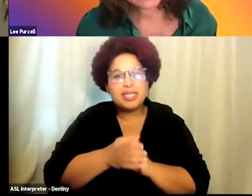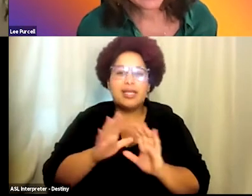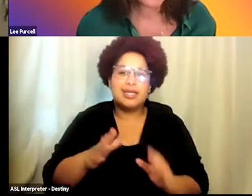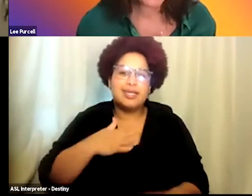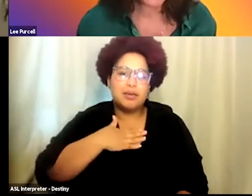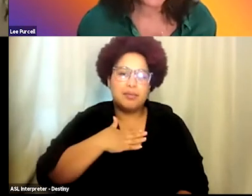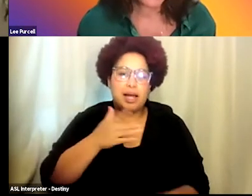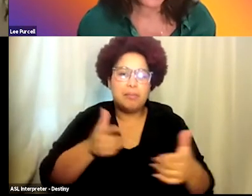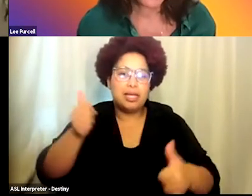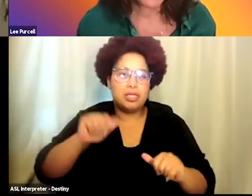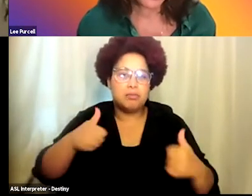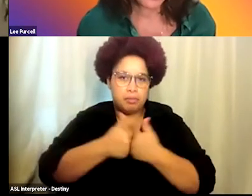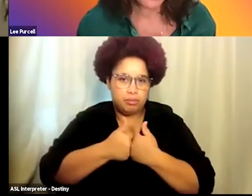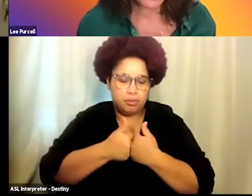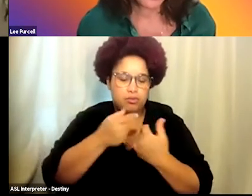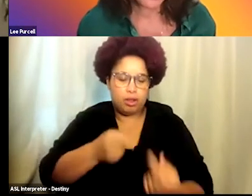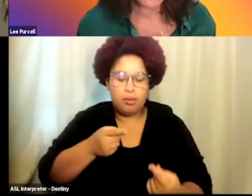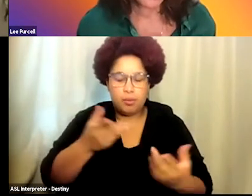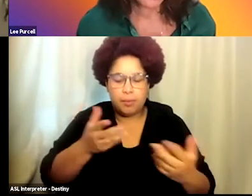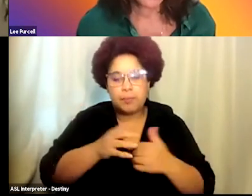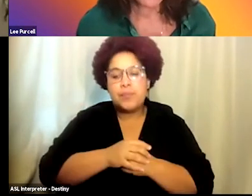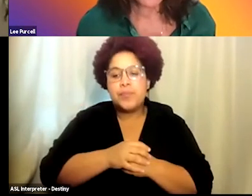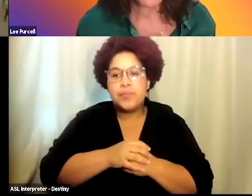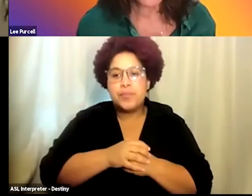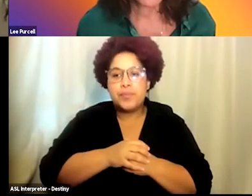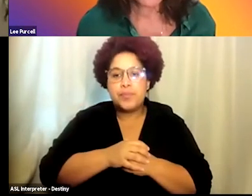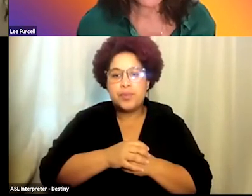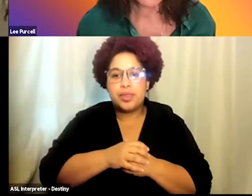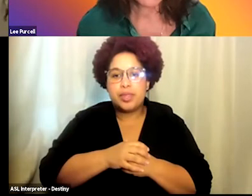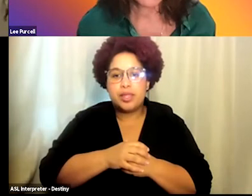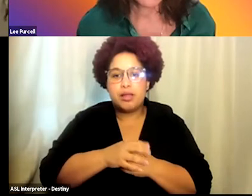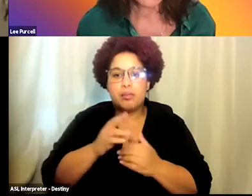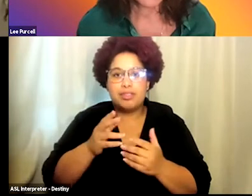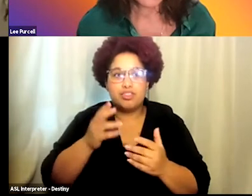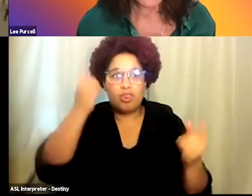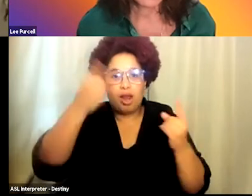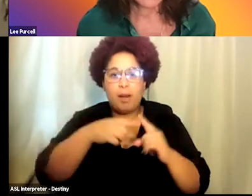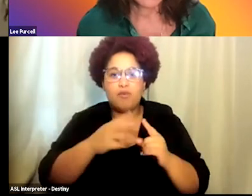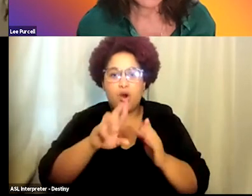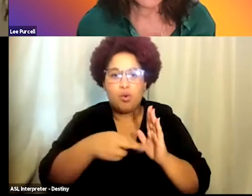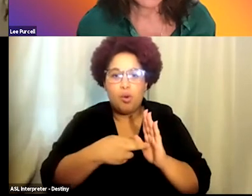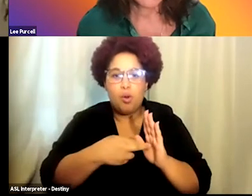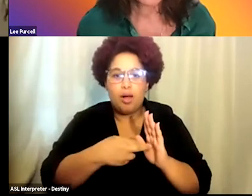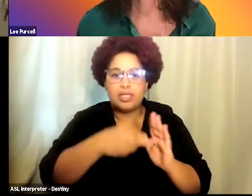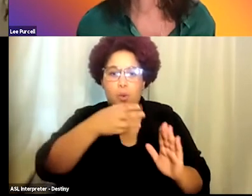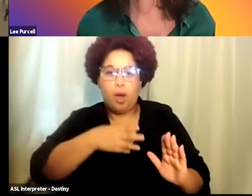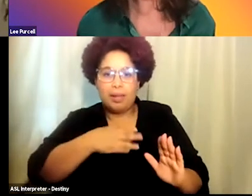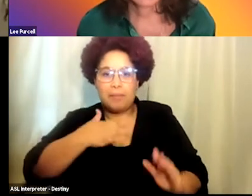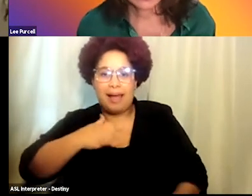my biggest battle has been just being considered for a role for a woman my age,